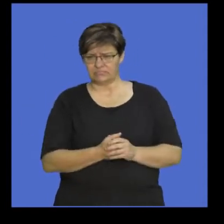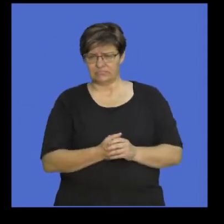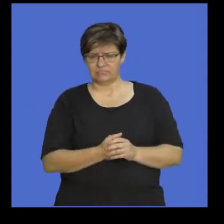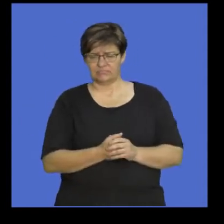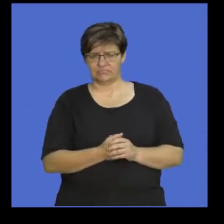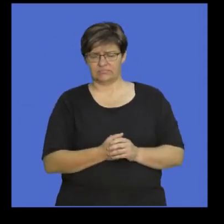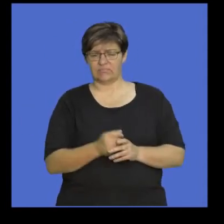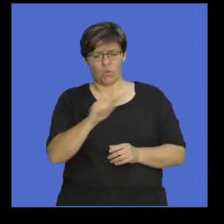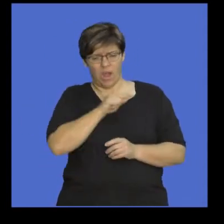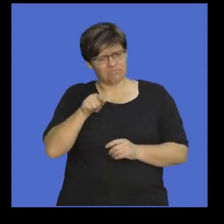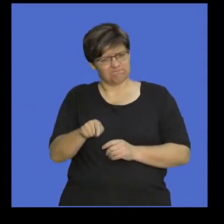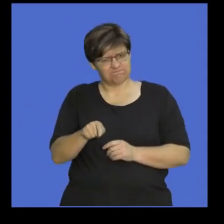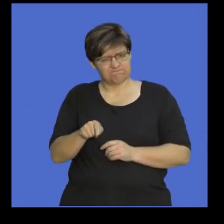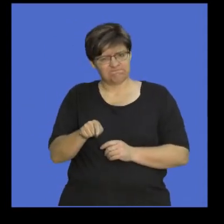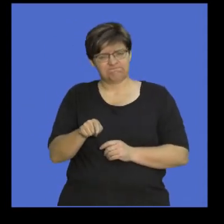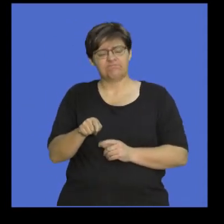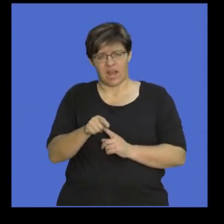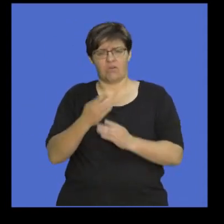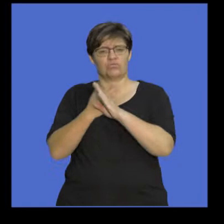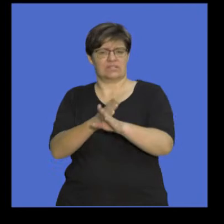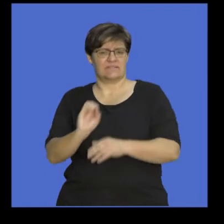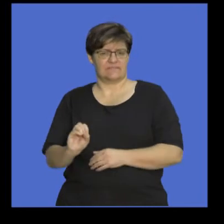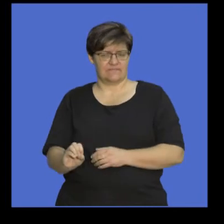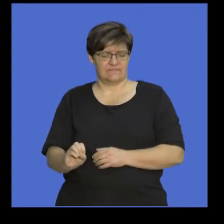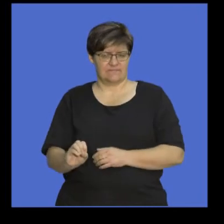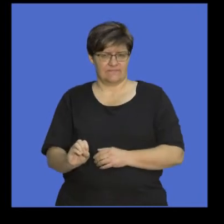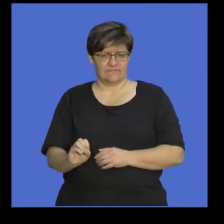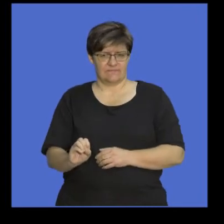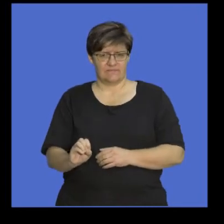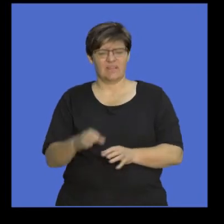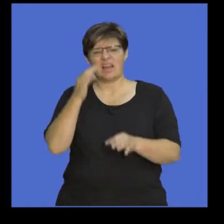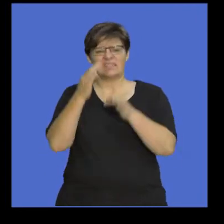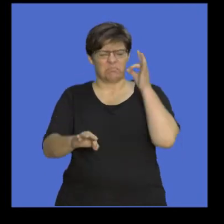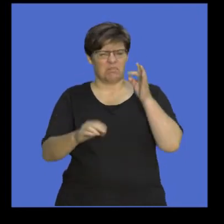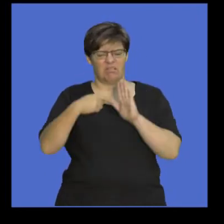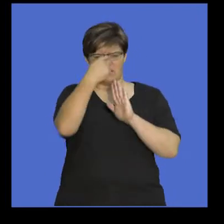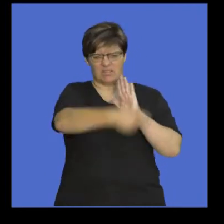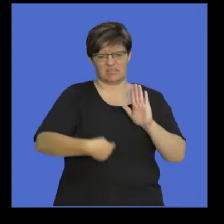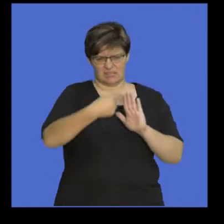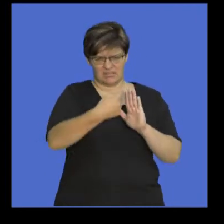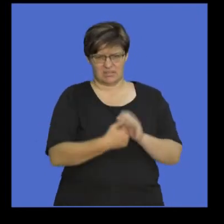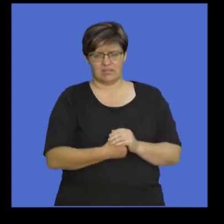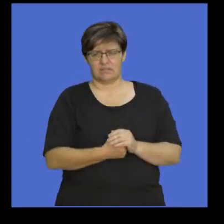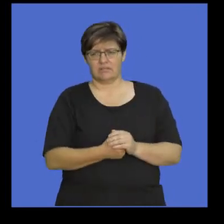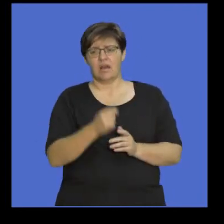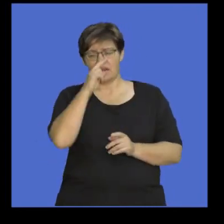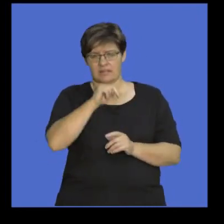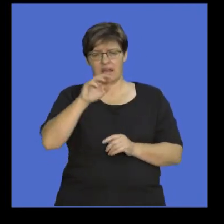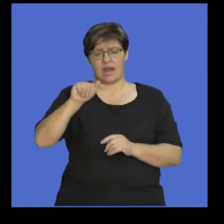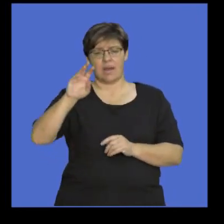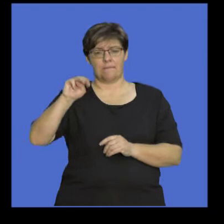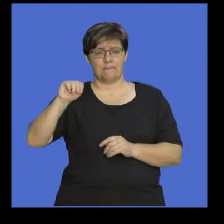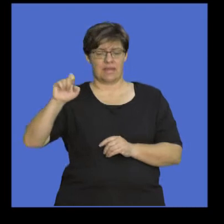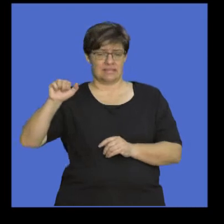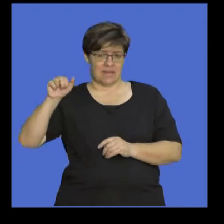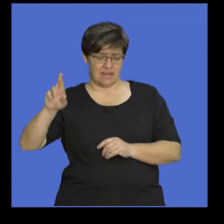could be even a light bulb, because a light bulb is a resistor. So this is a simple circuit after all, okay? And then we